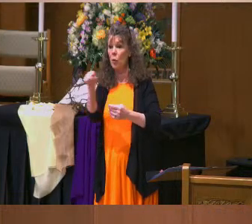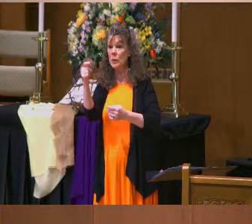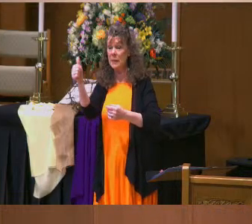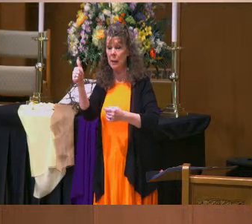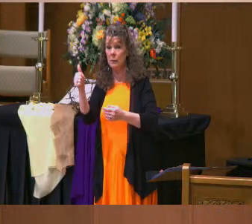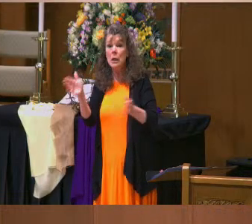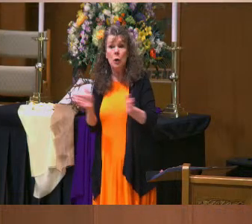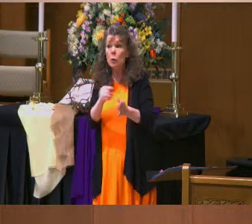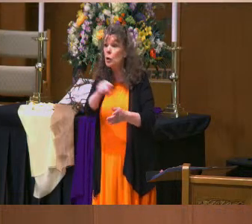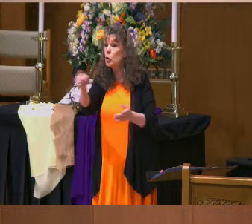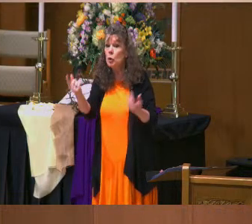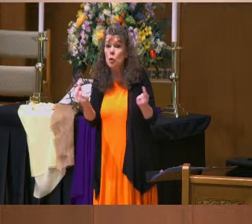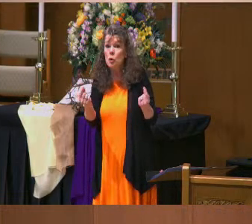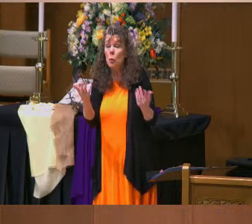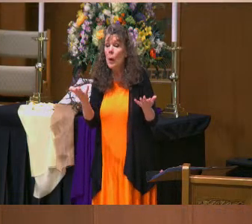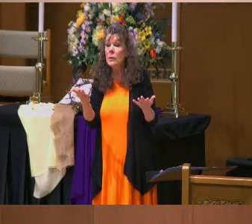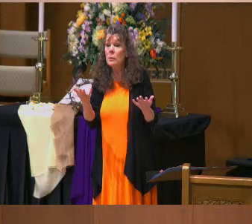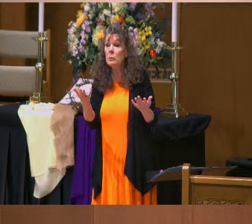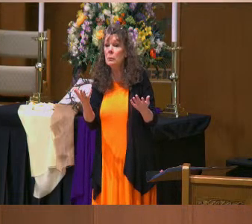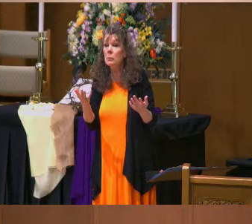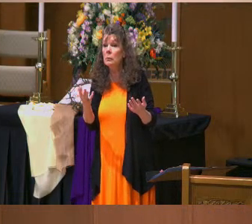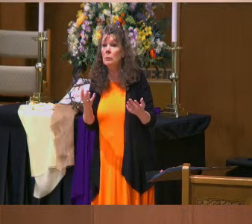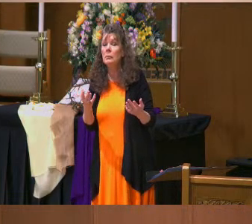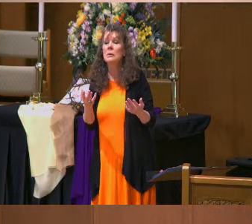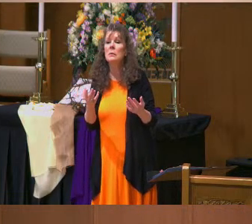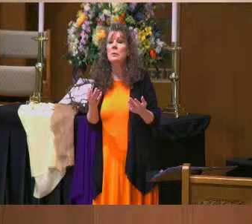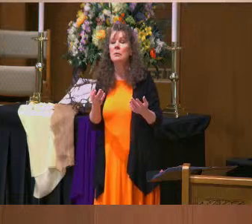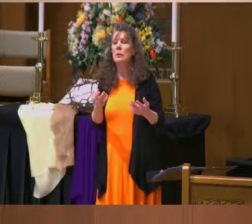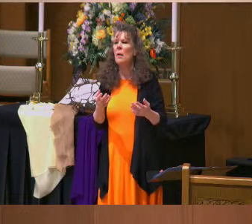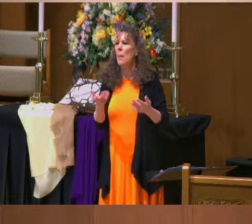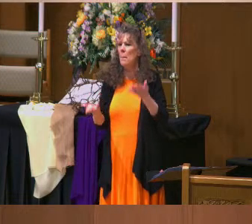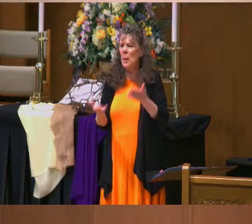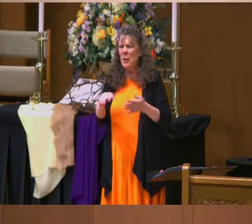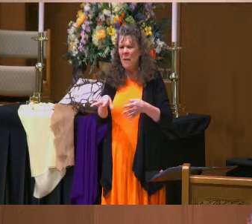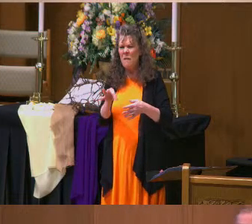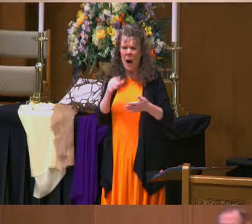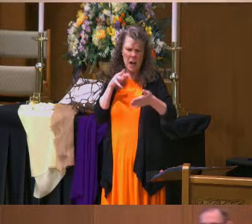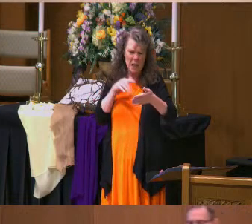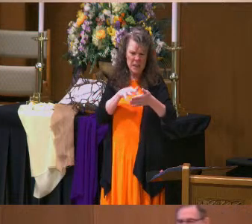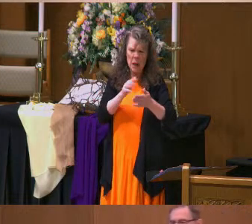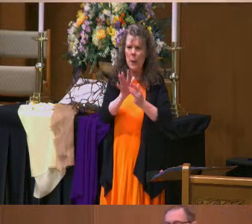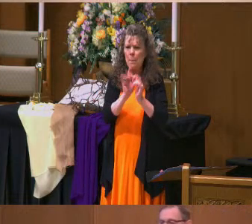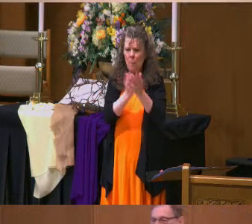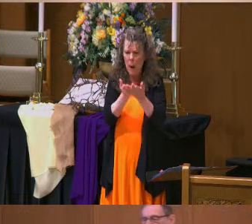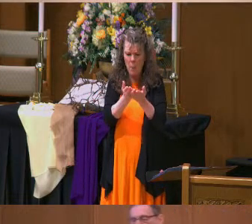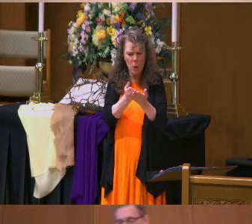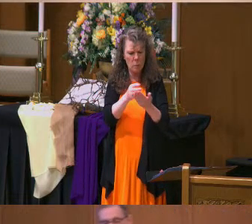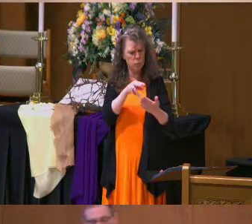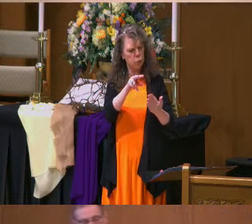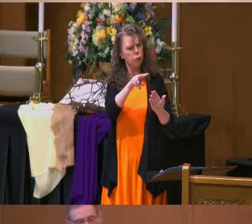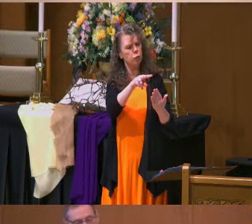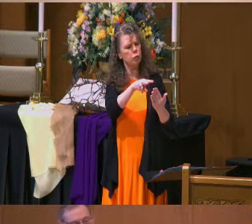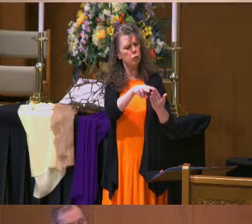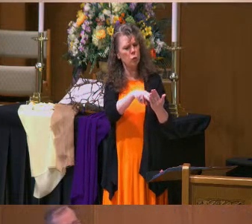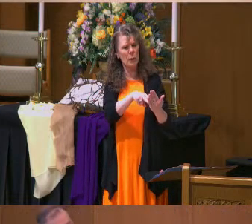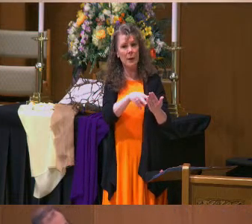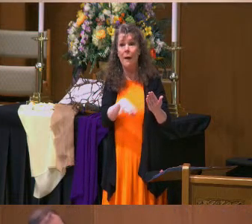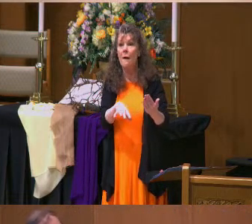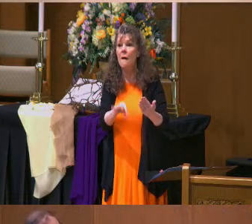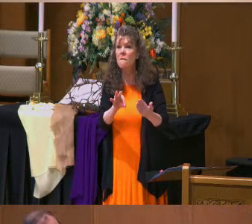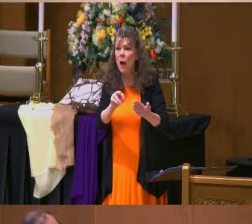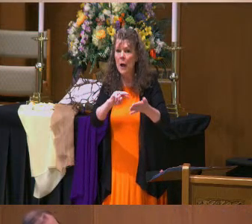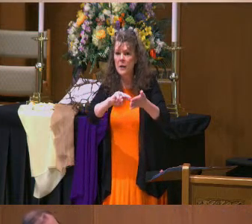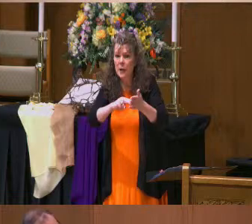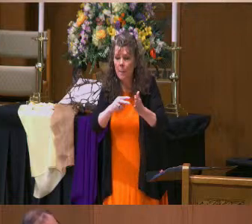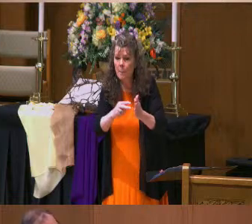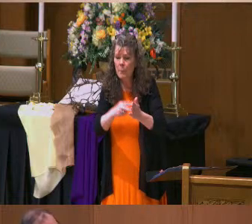do, though, sometime look up in a study Bible, whatever, read those words and find out the